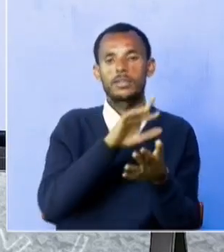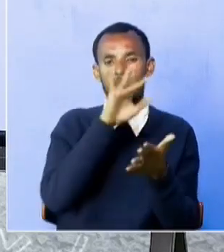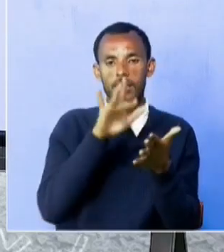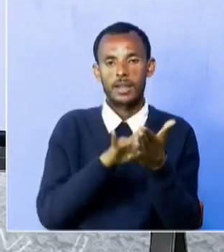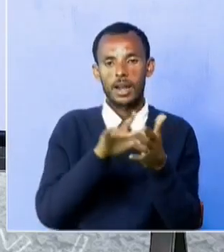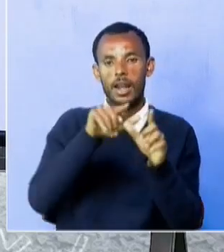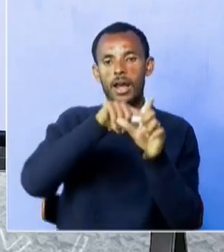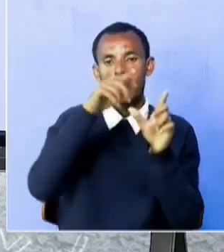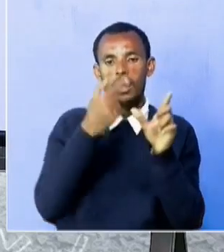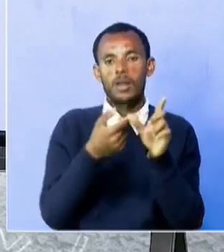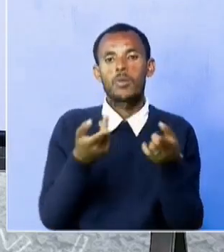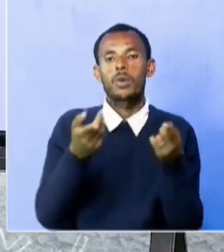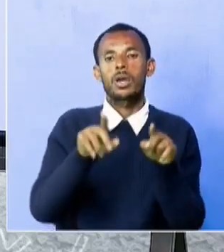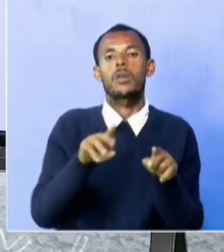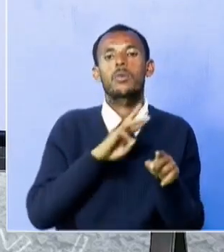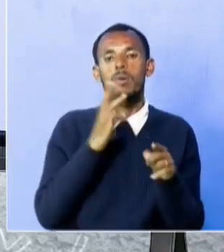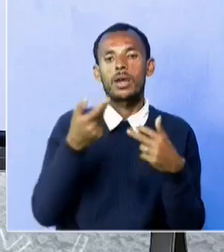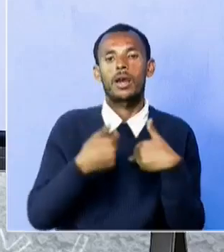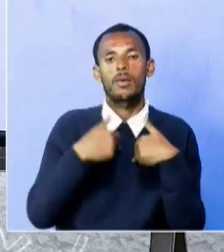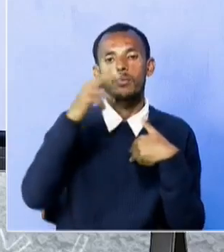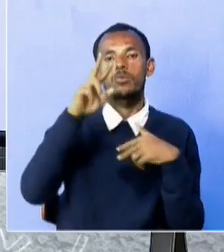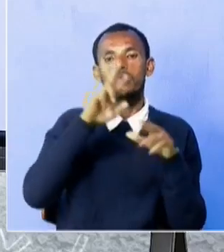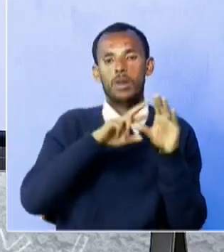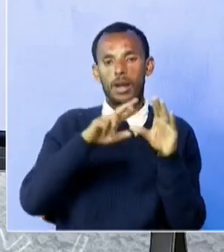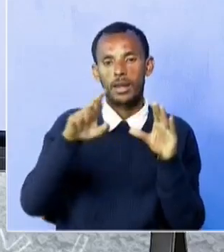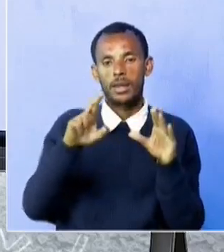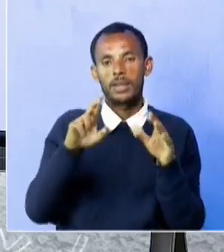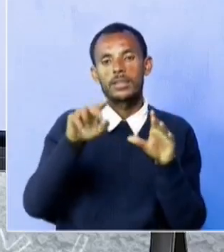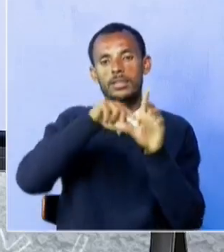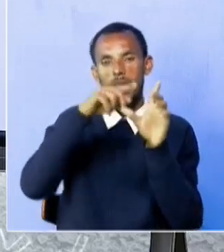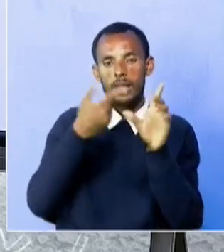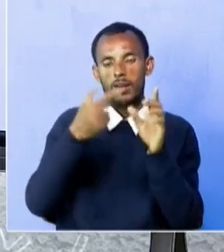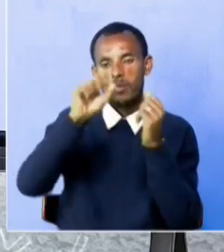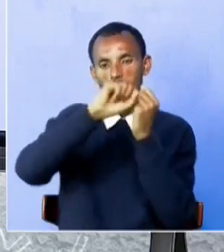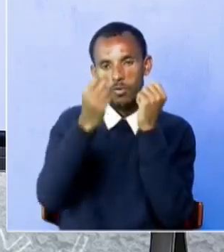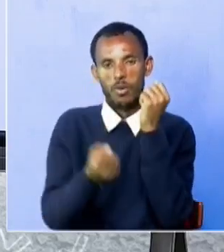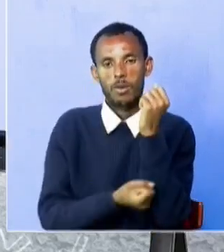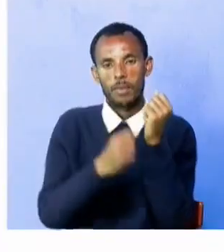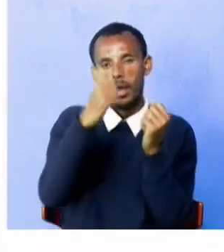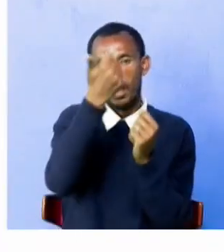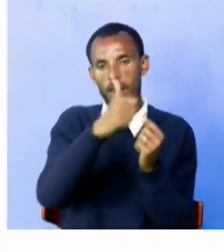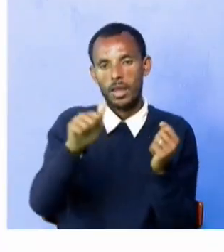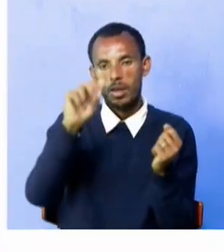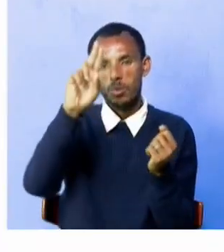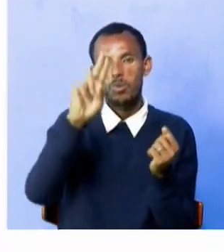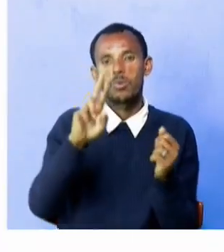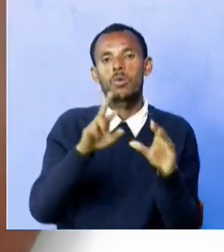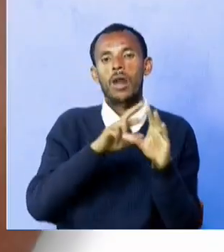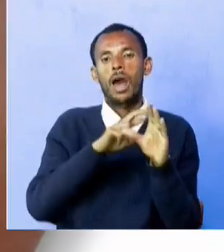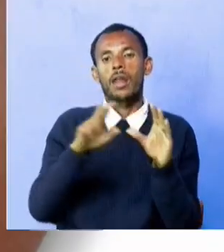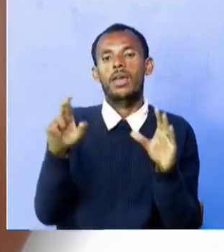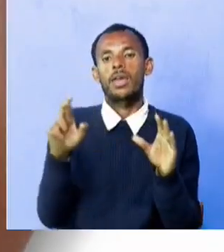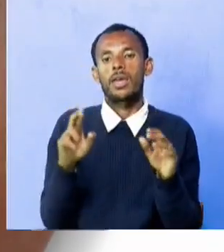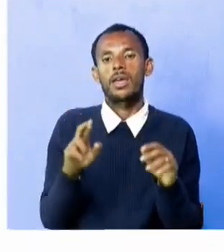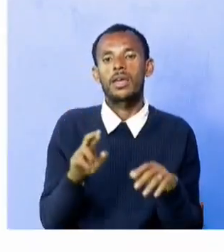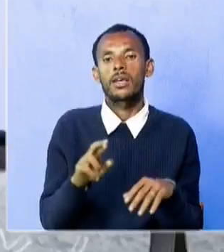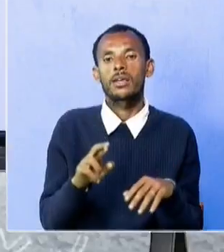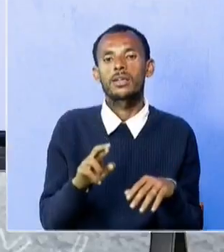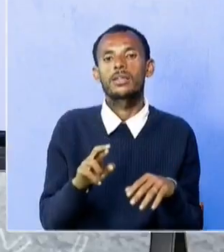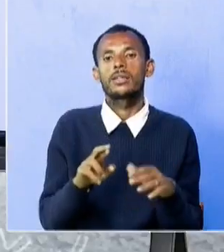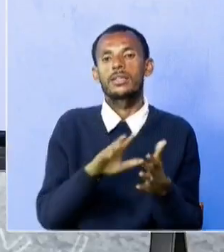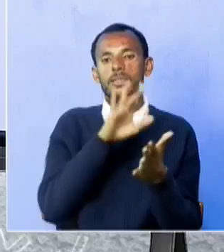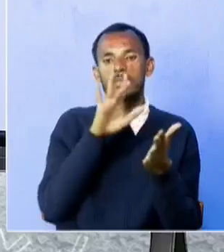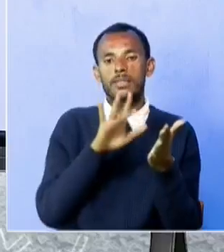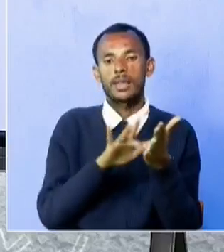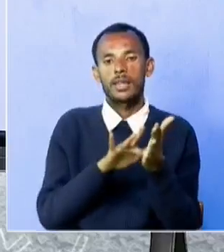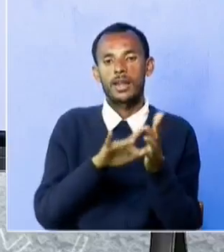angle whenever we have two radii, okay? The angle formed by any two radii is central